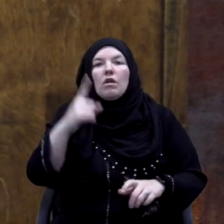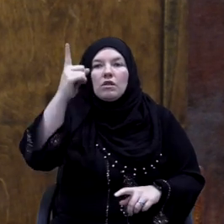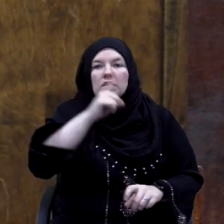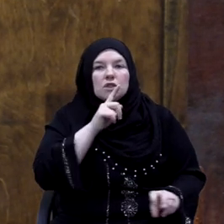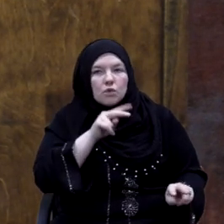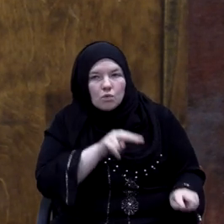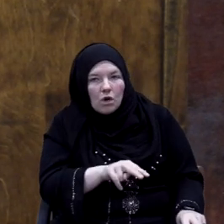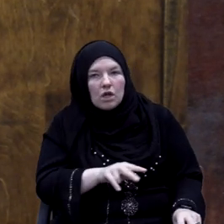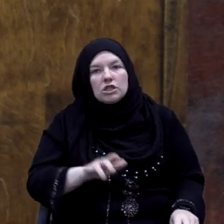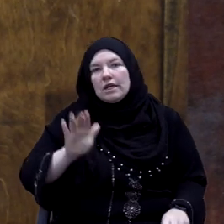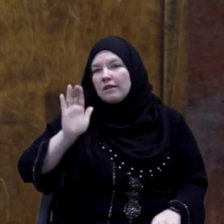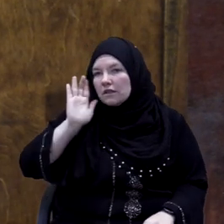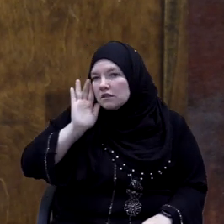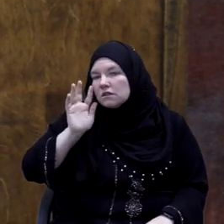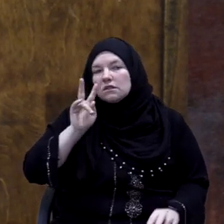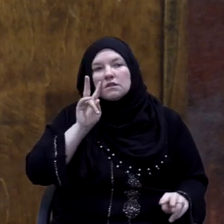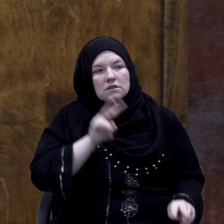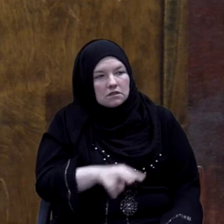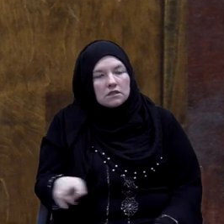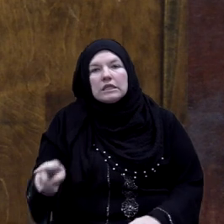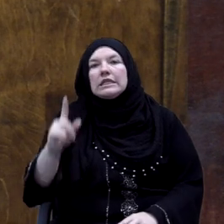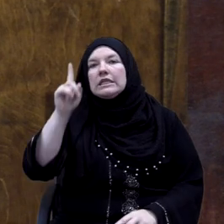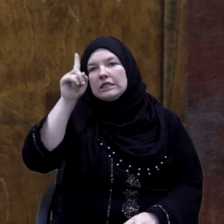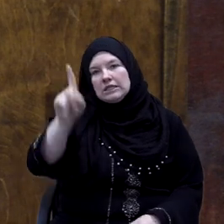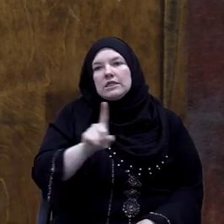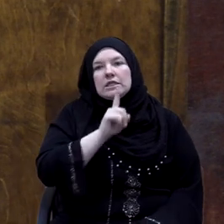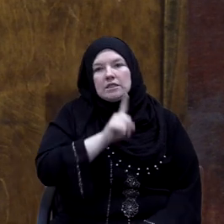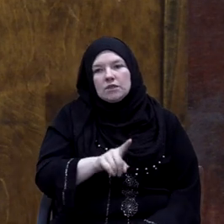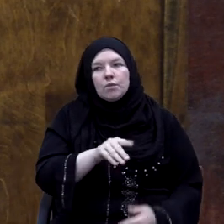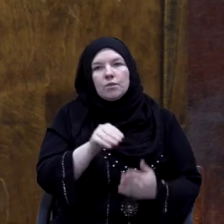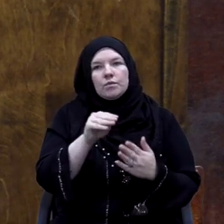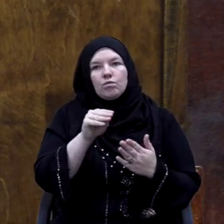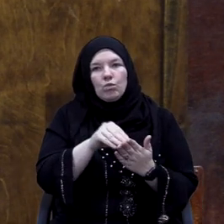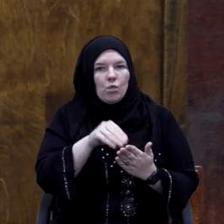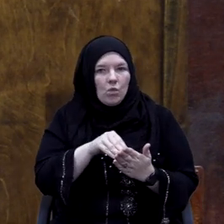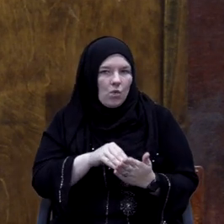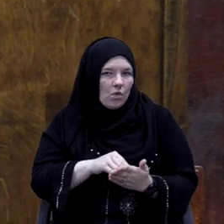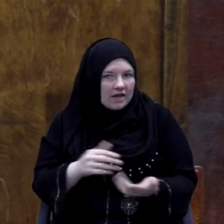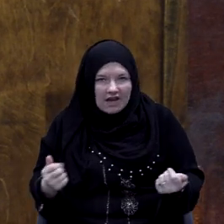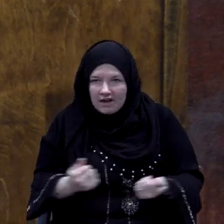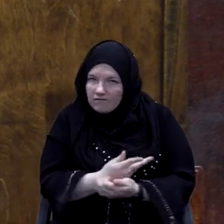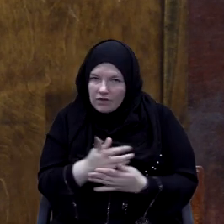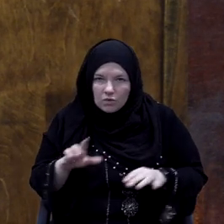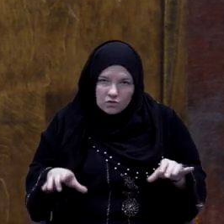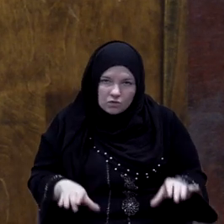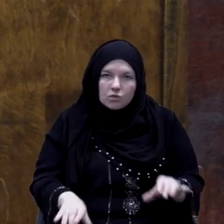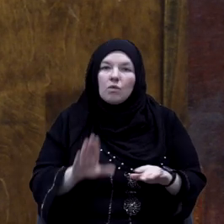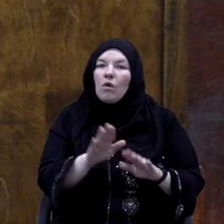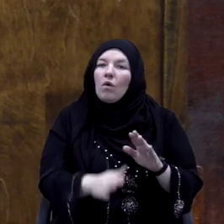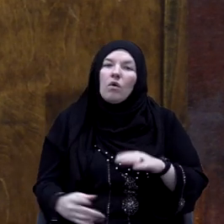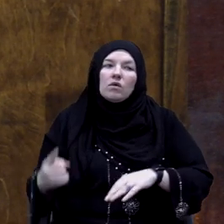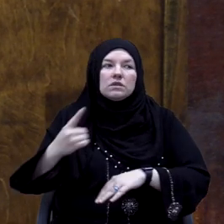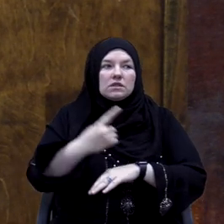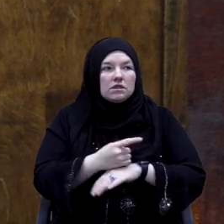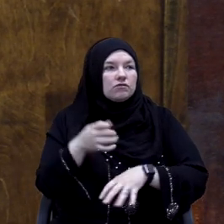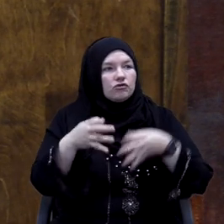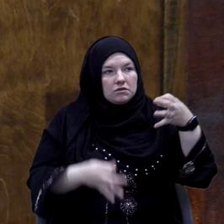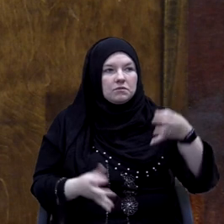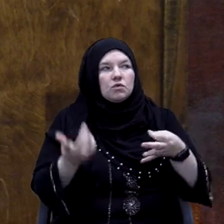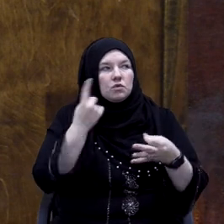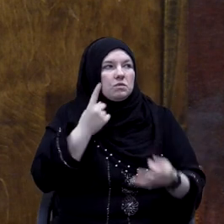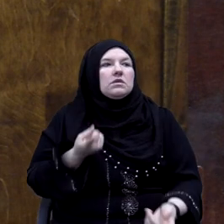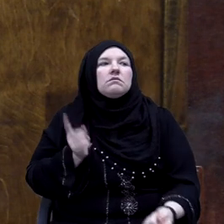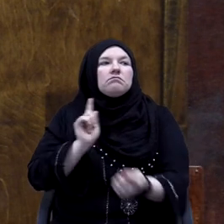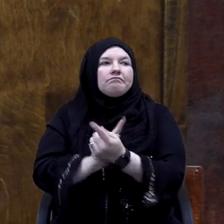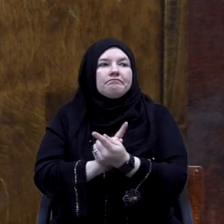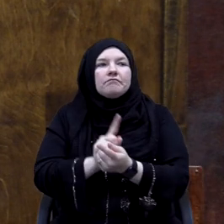watching, listening, and seeing, He is recording you. And you will come to receive these